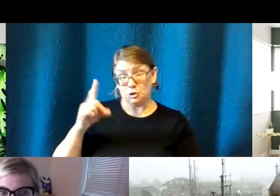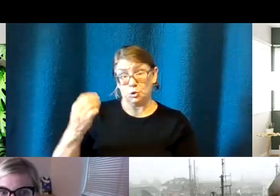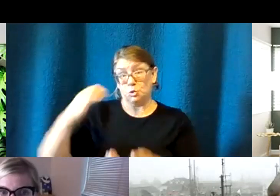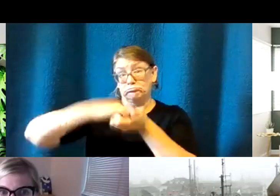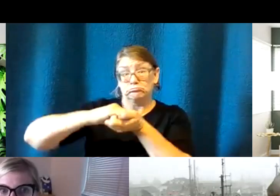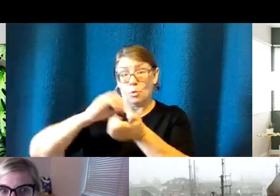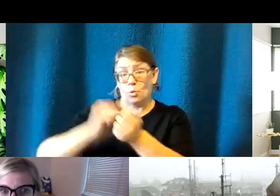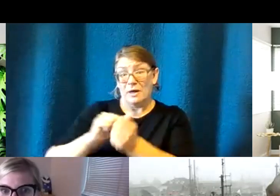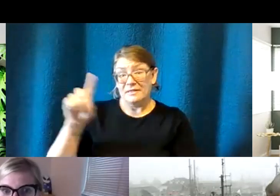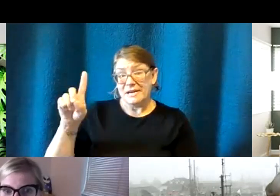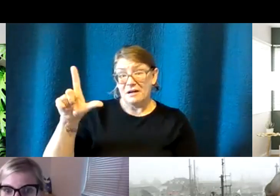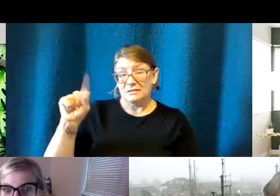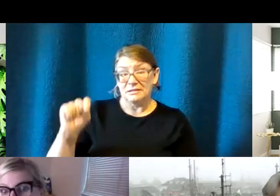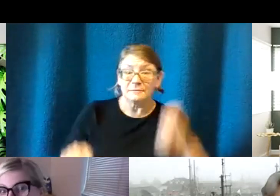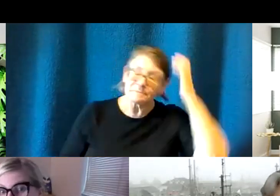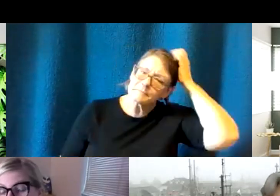them.